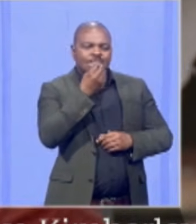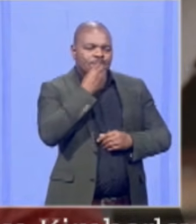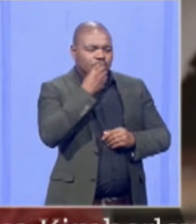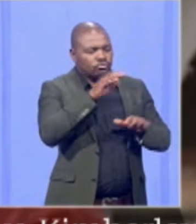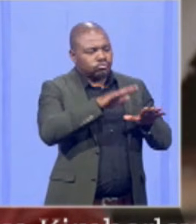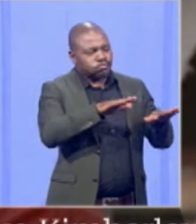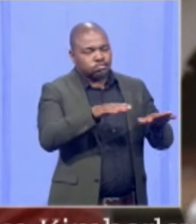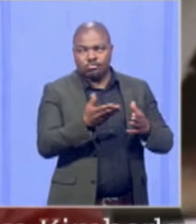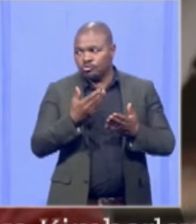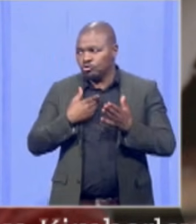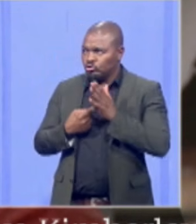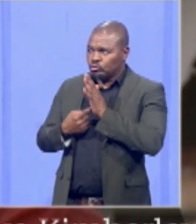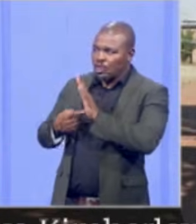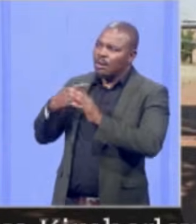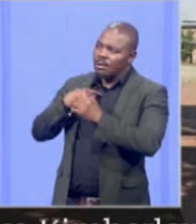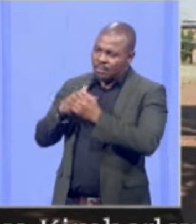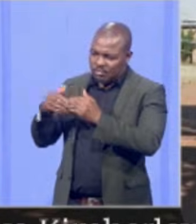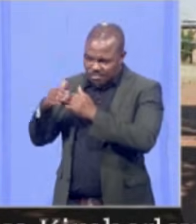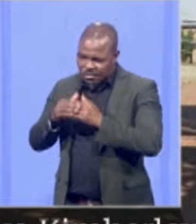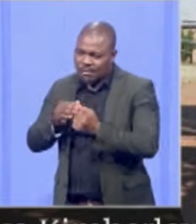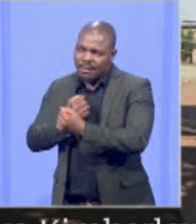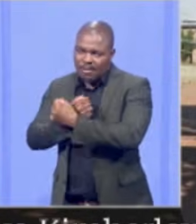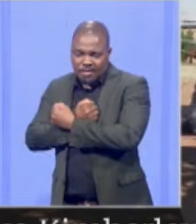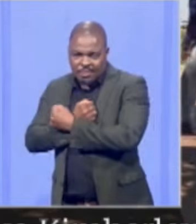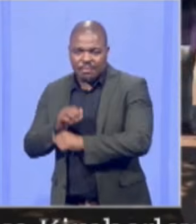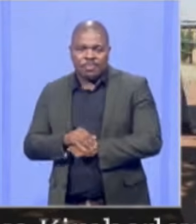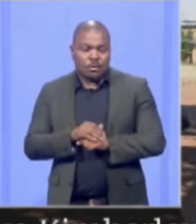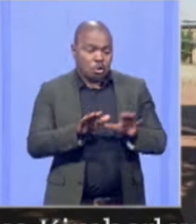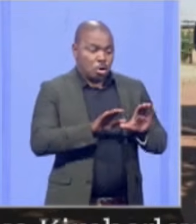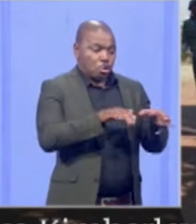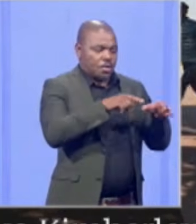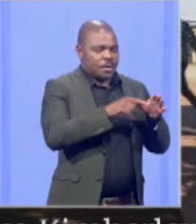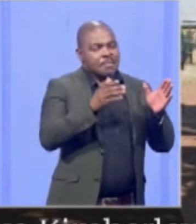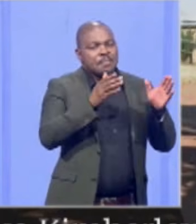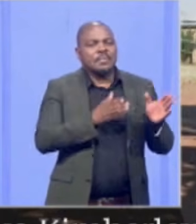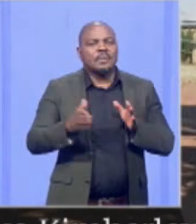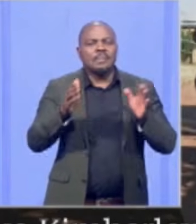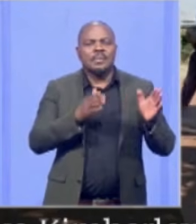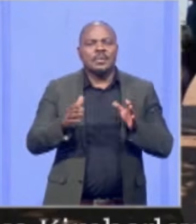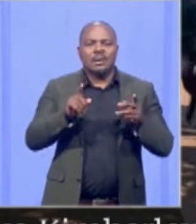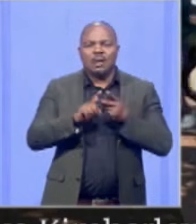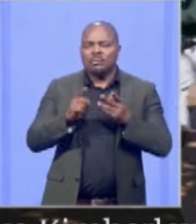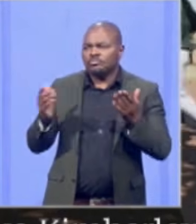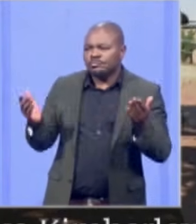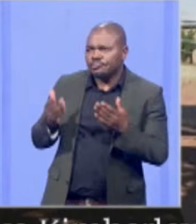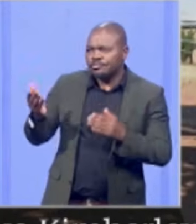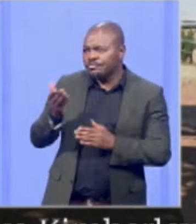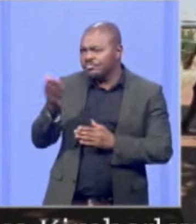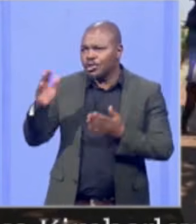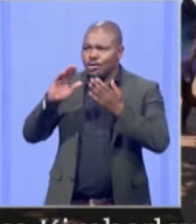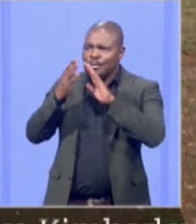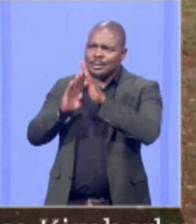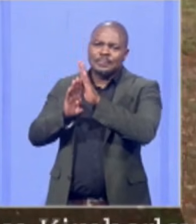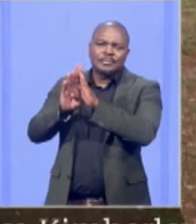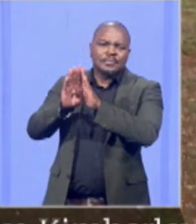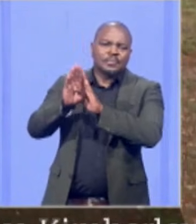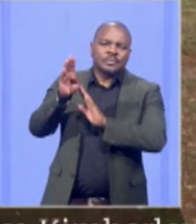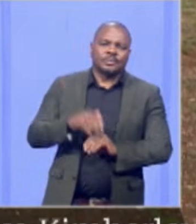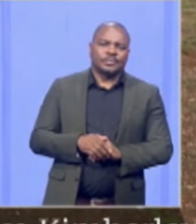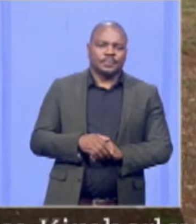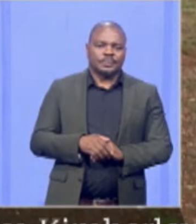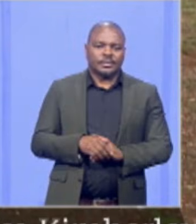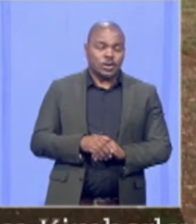them that we care about them, we love them. Ha esa le mokgatlo o hlopisa mesebetsi ya go kgothaletsa le ona o ntshetsa pele setšhaba. Mothei